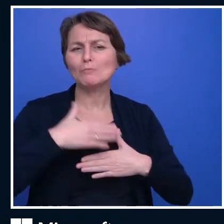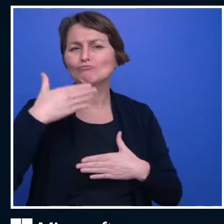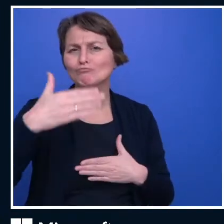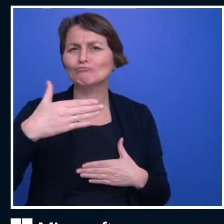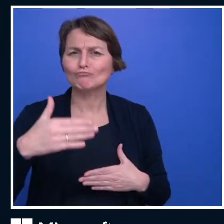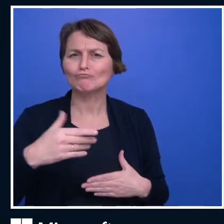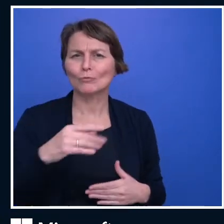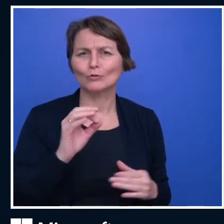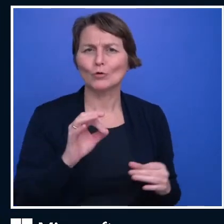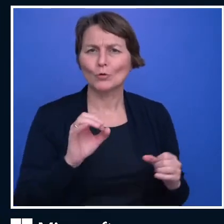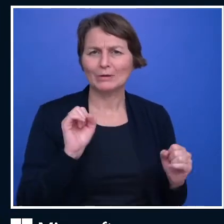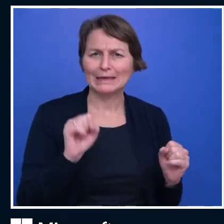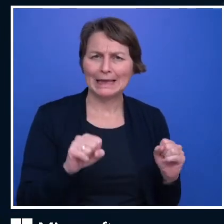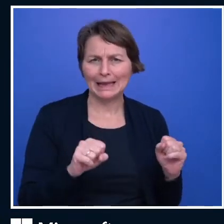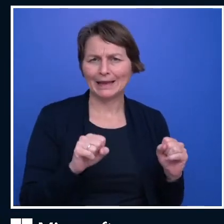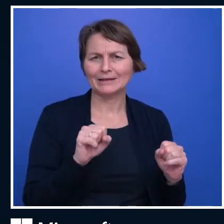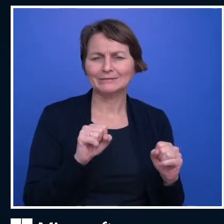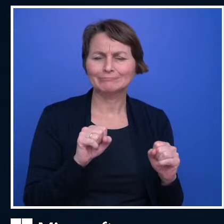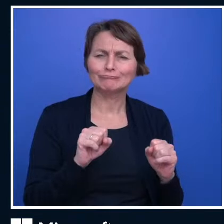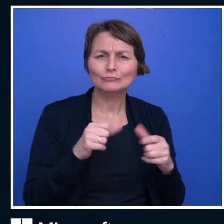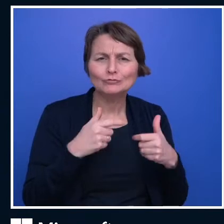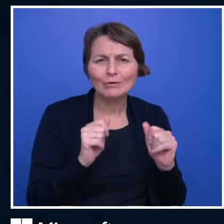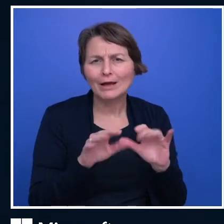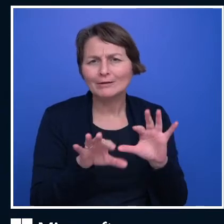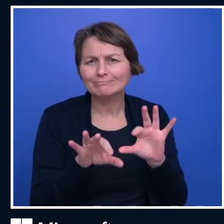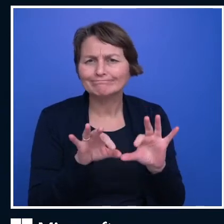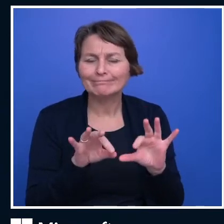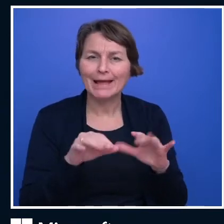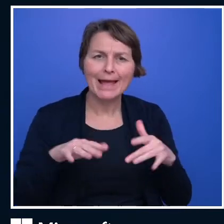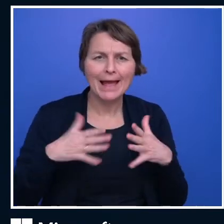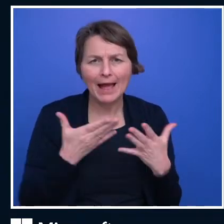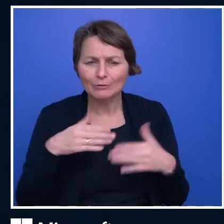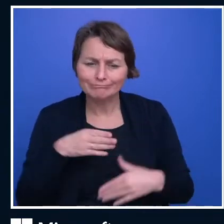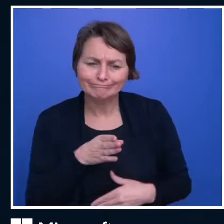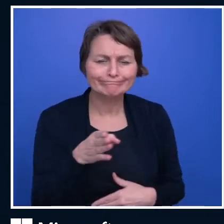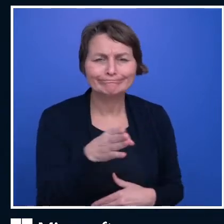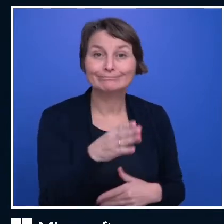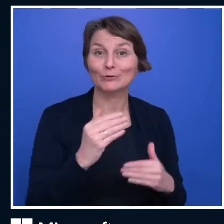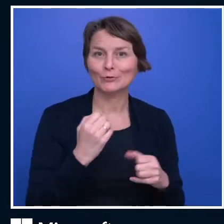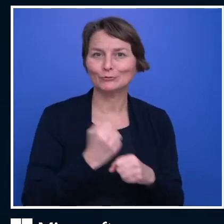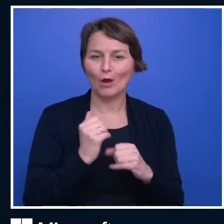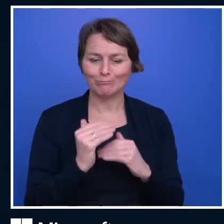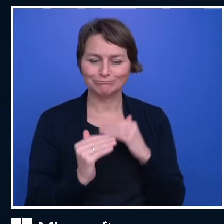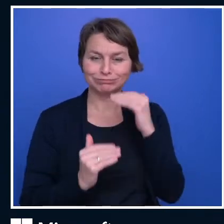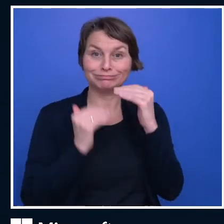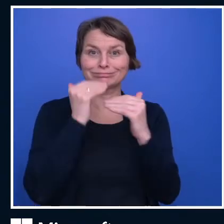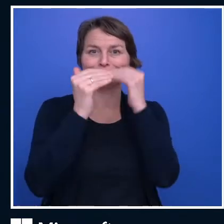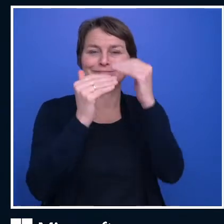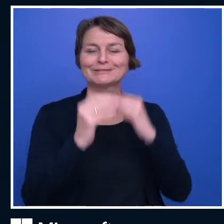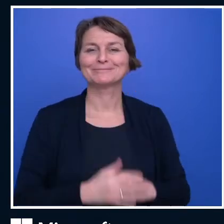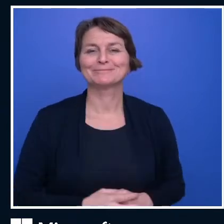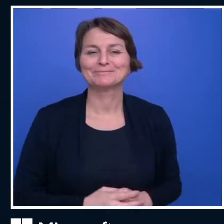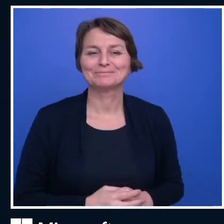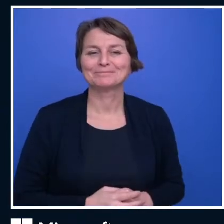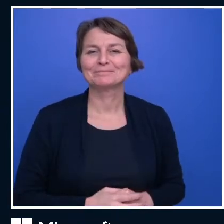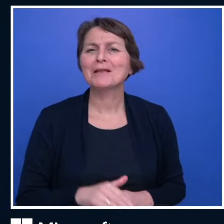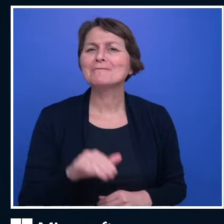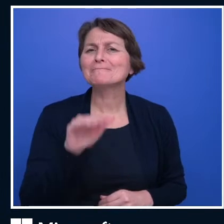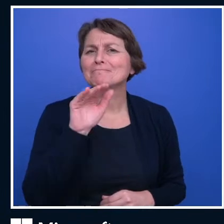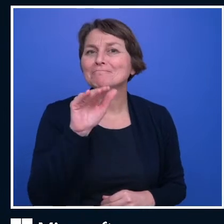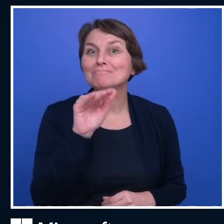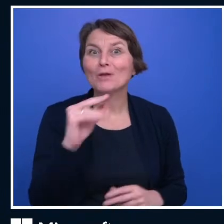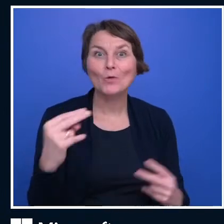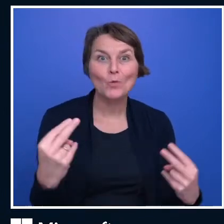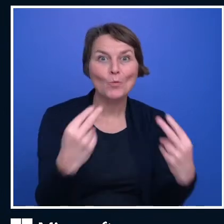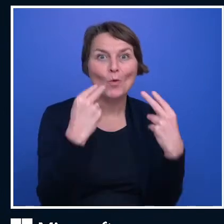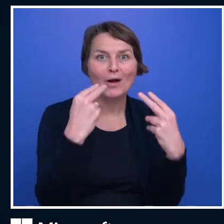to figure out exactly where you want to be. Awesome. I just wanted to take a sec to remind the audience, if you have any questions for the panelists, please